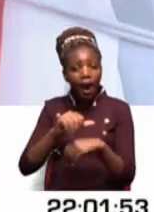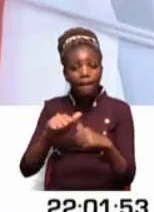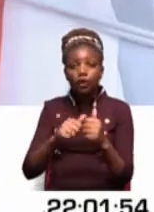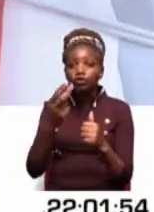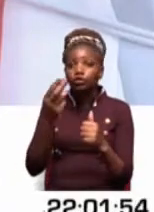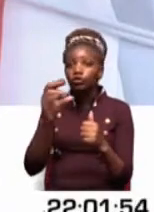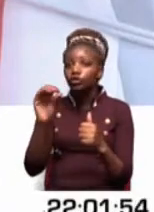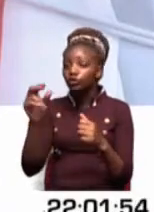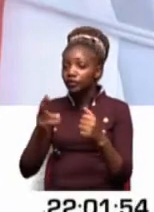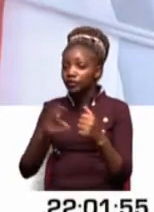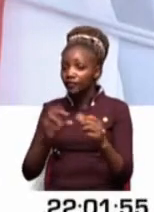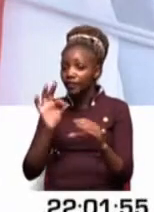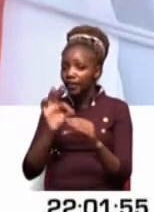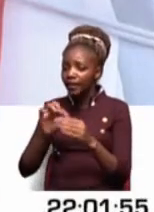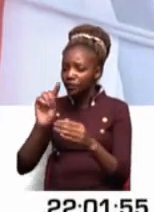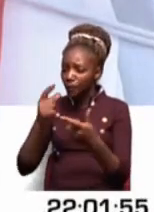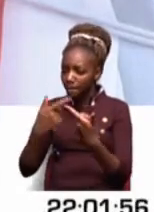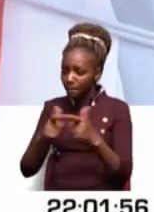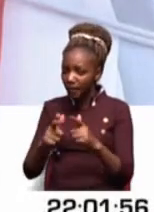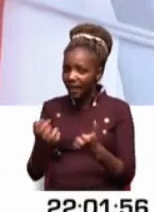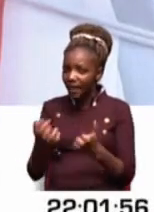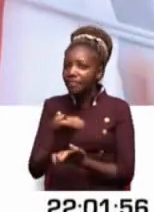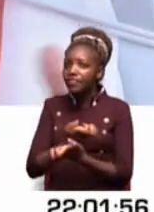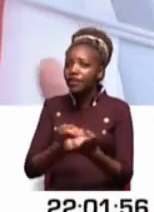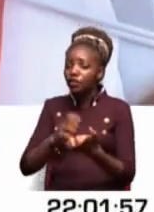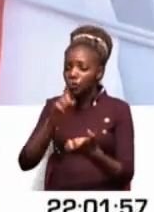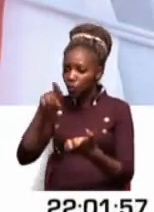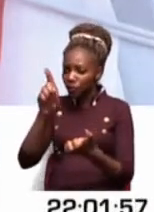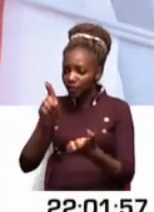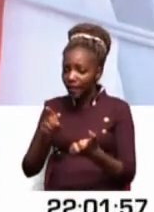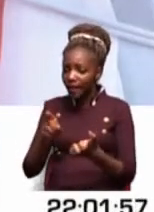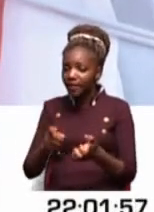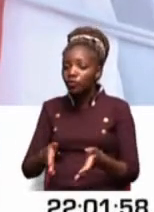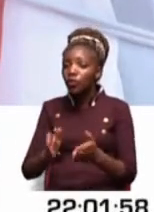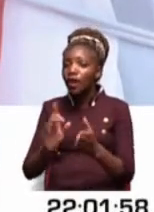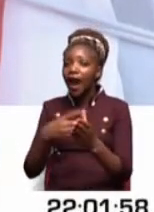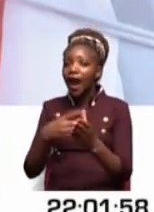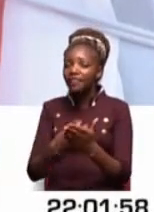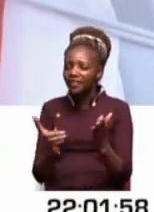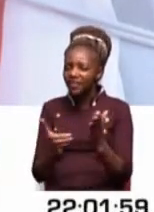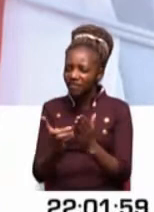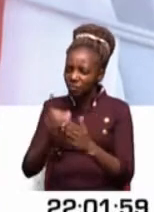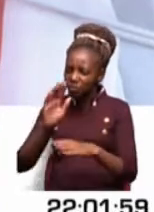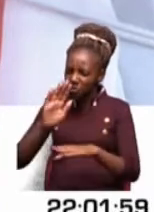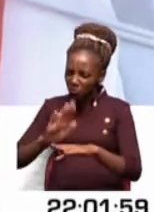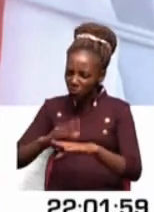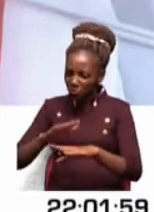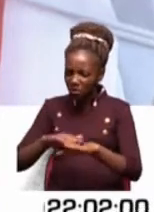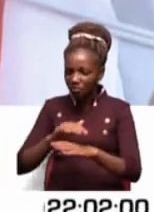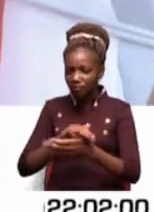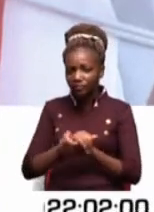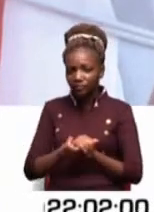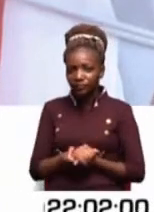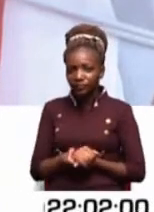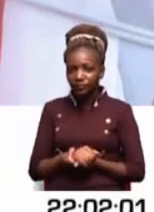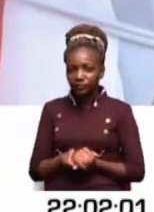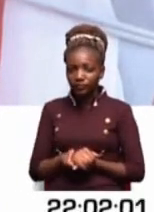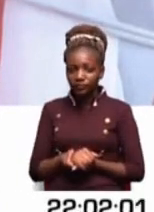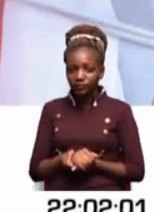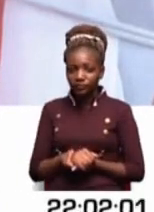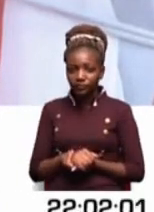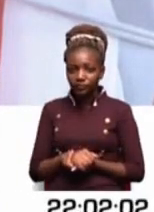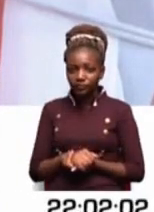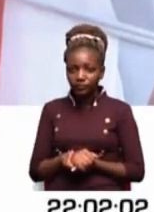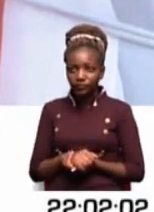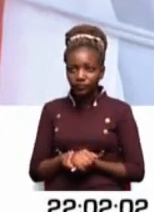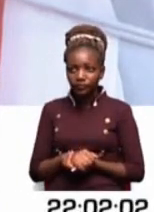The economy obviously was on the right path with the infrastructure he's talking about, with the design of the SGR and